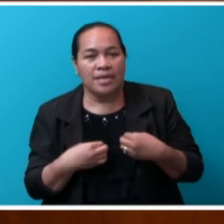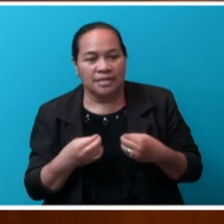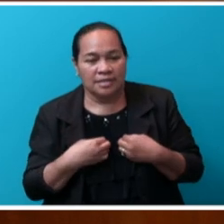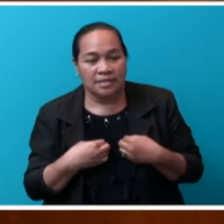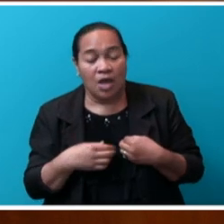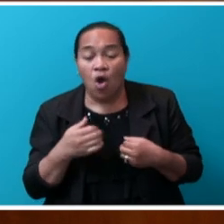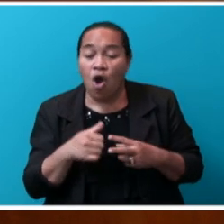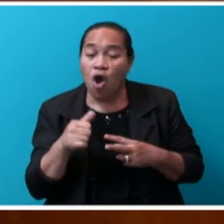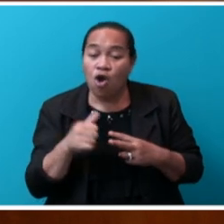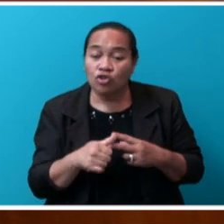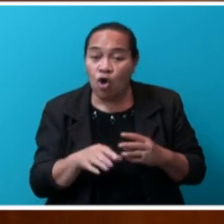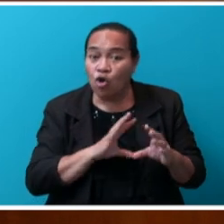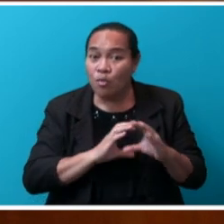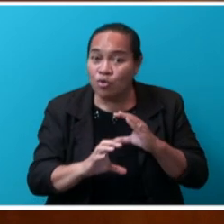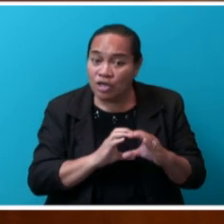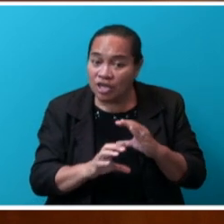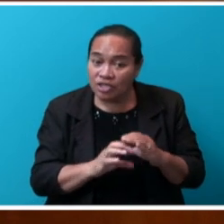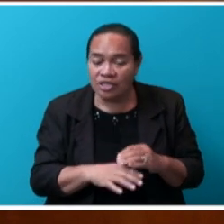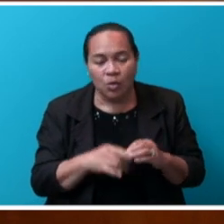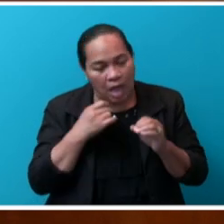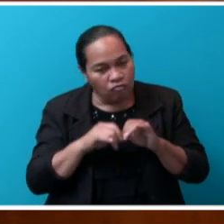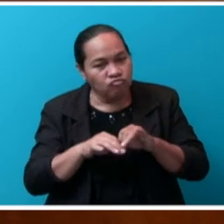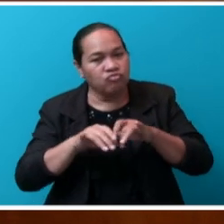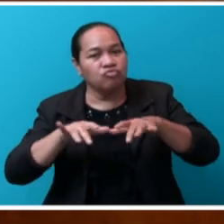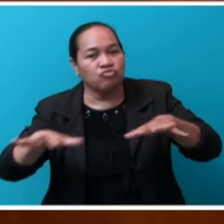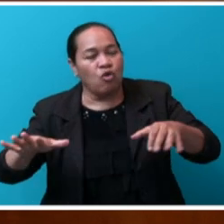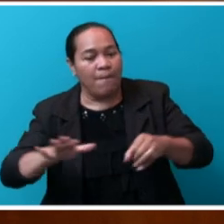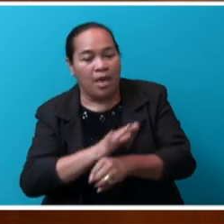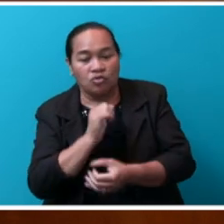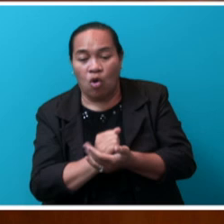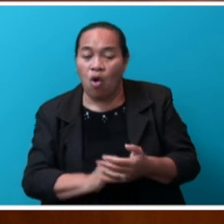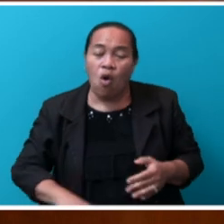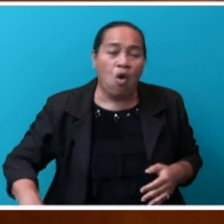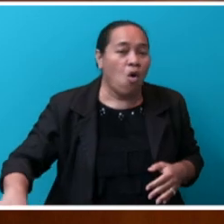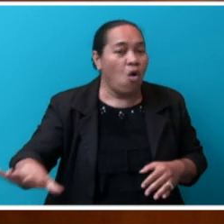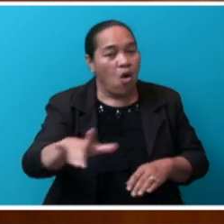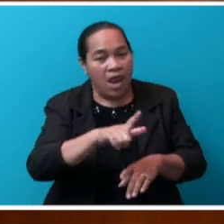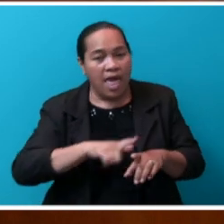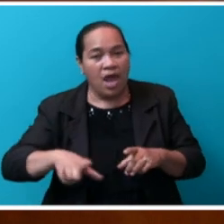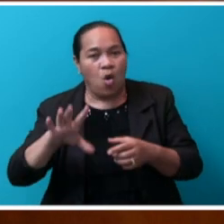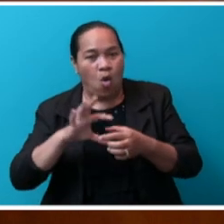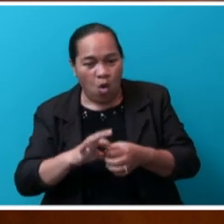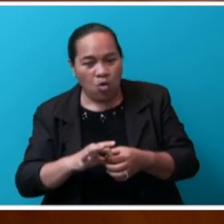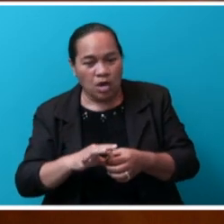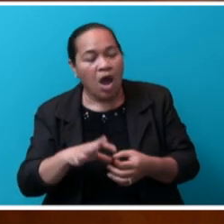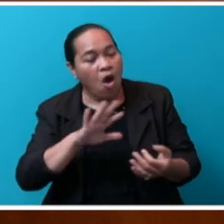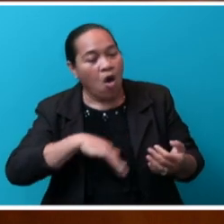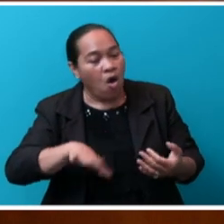enhancing communication and outreach to ensure that every landowner and community member is